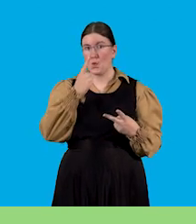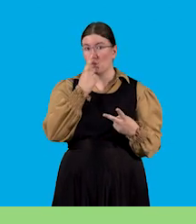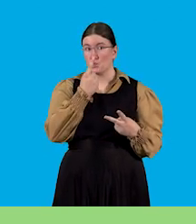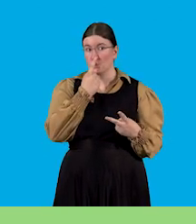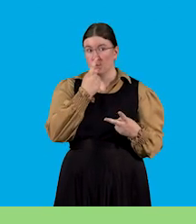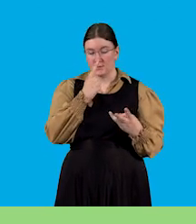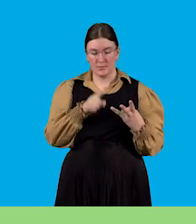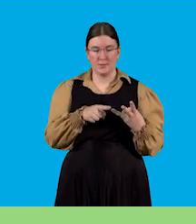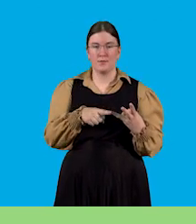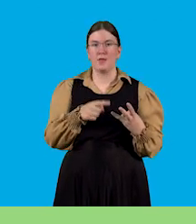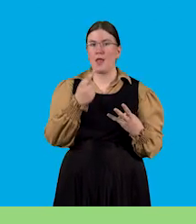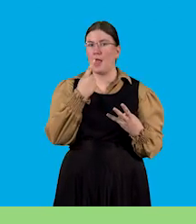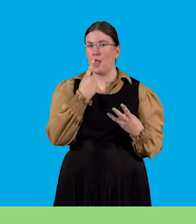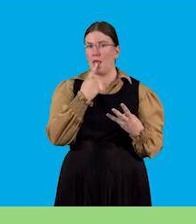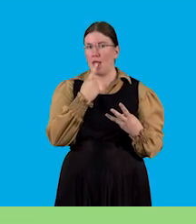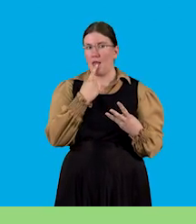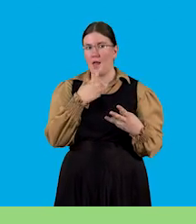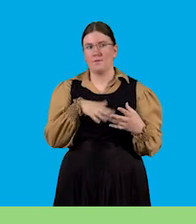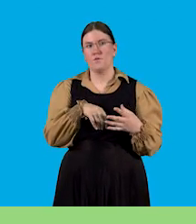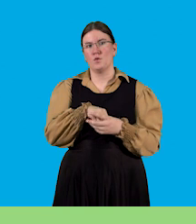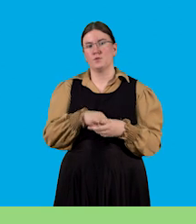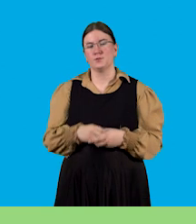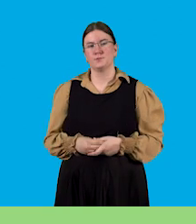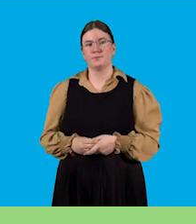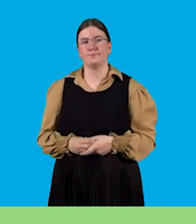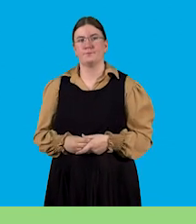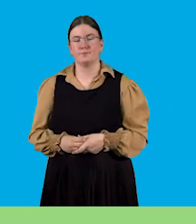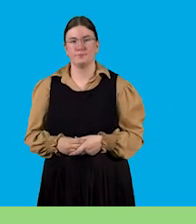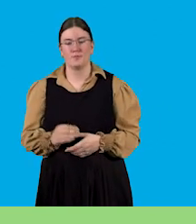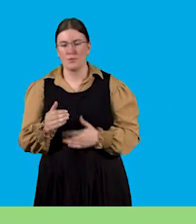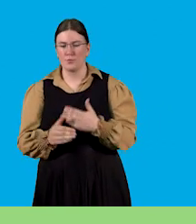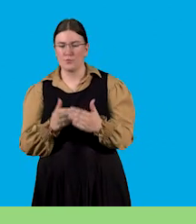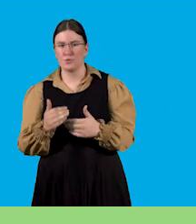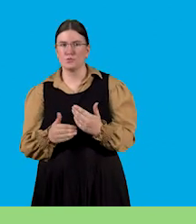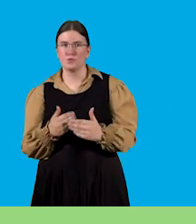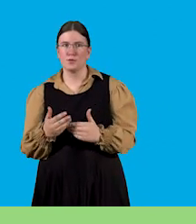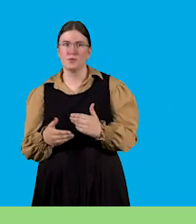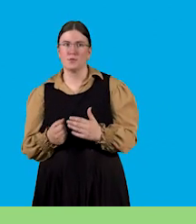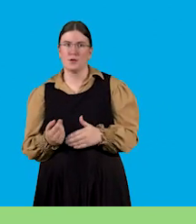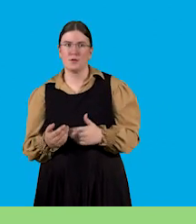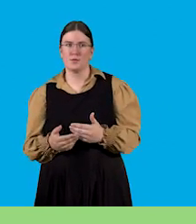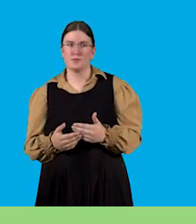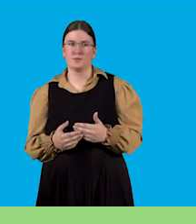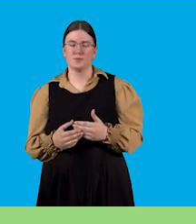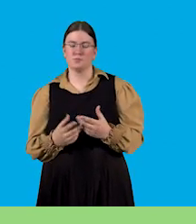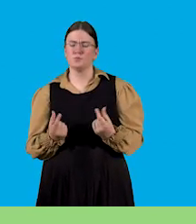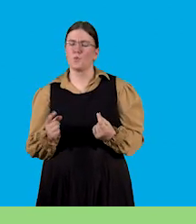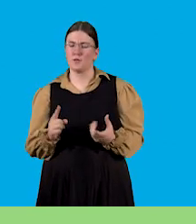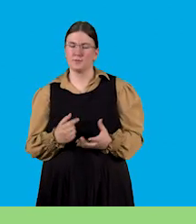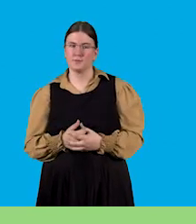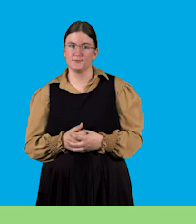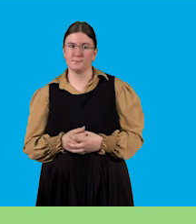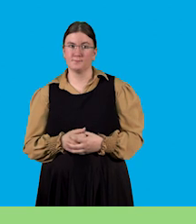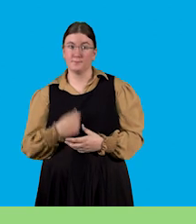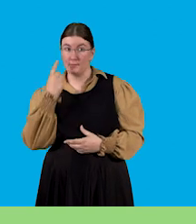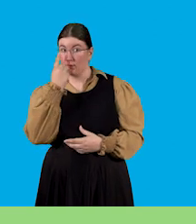nose, and the tongue. In which processes are these sense organs involved?